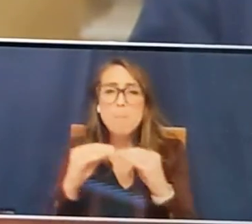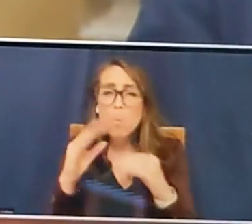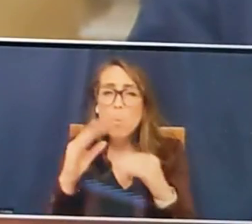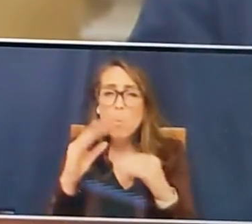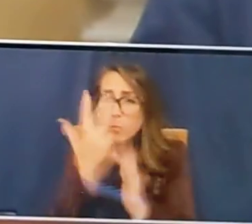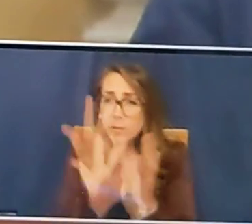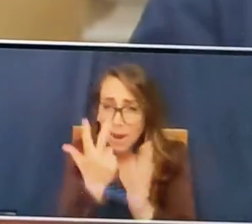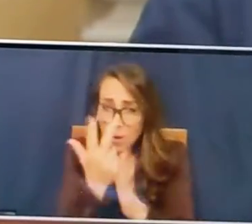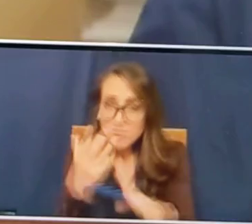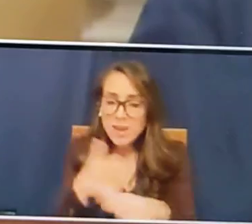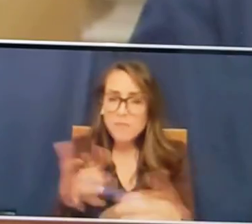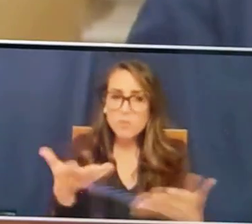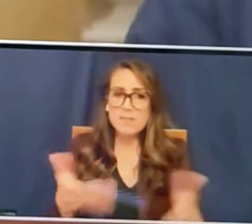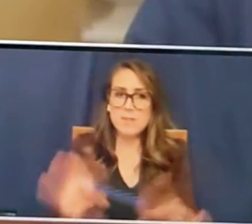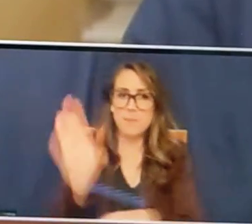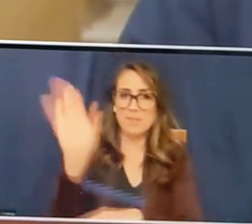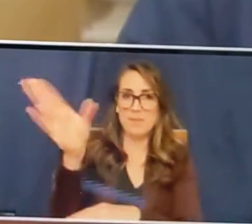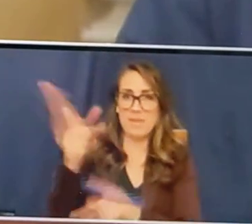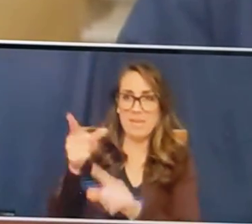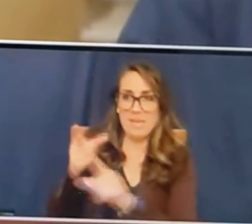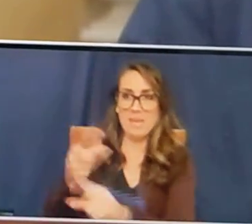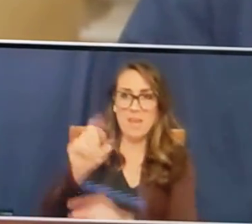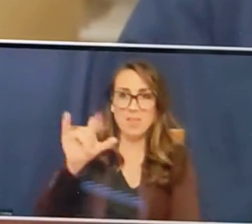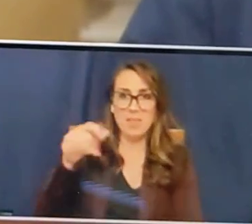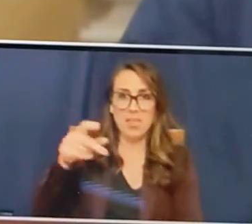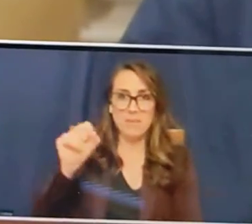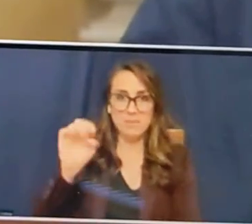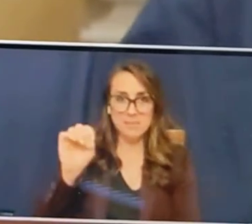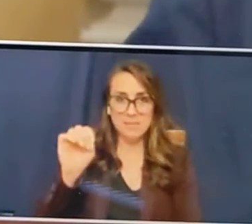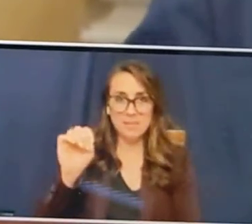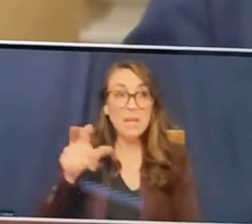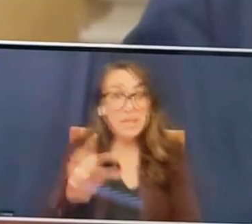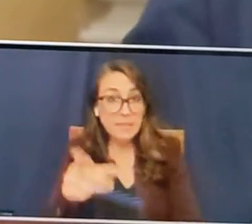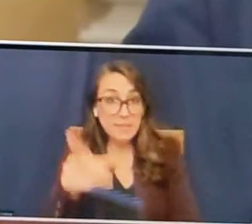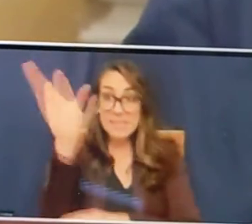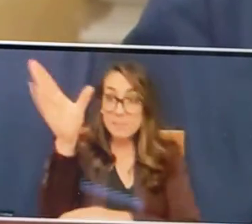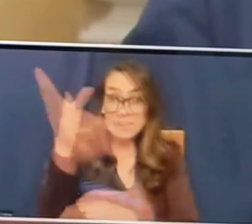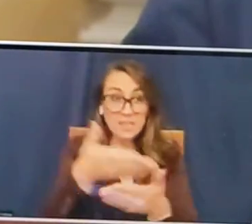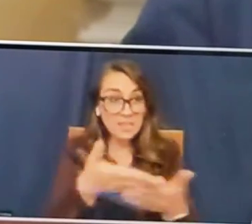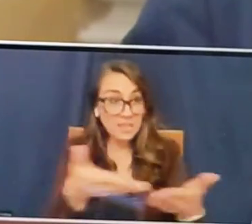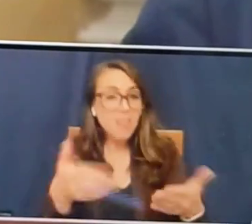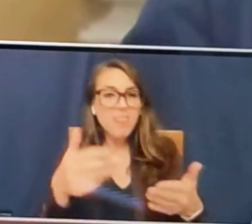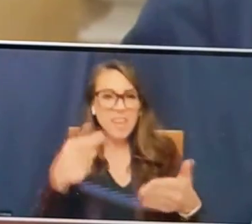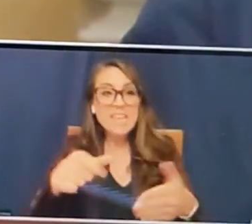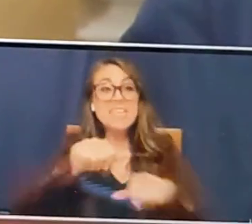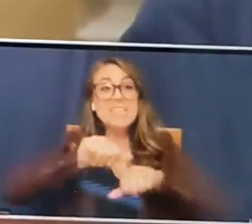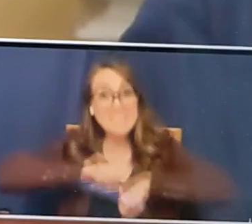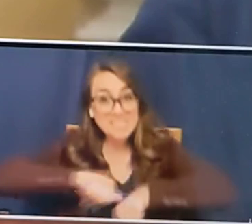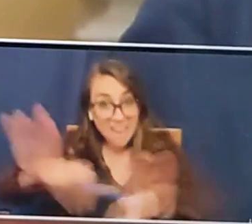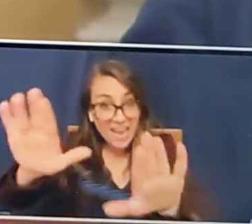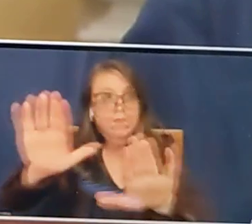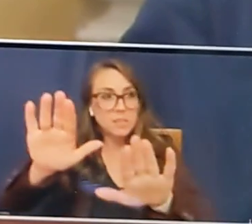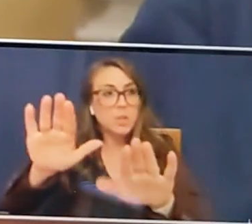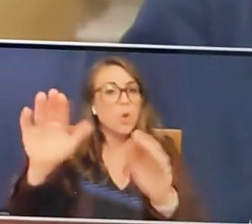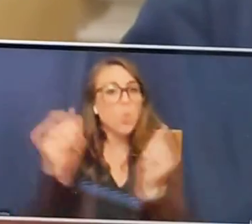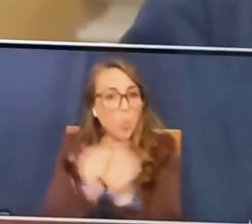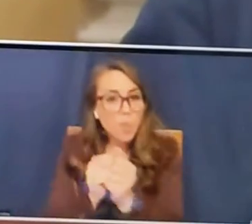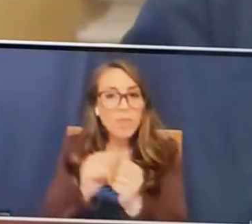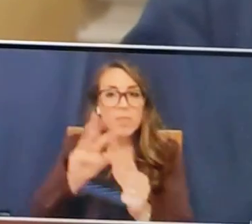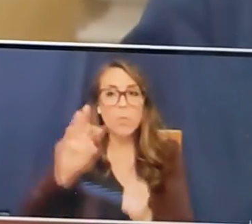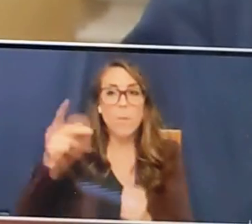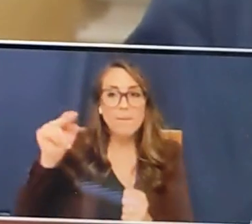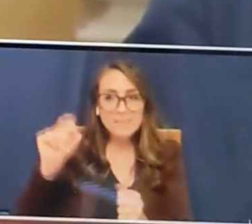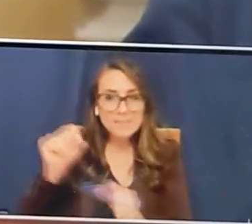Ellipse, after he stopped speaking to a mob that he had sent armed to the Capitol. That's when he tweeted a